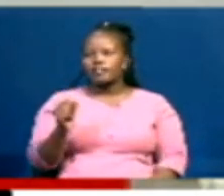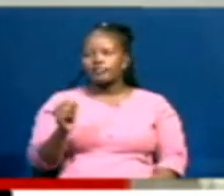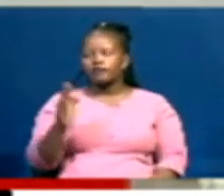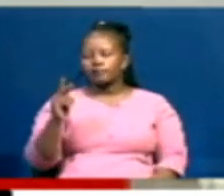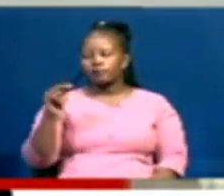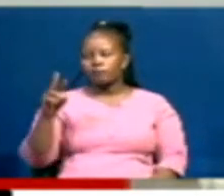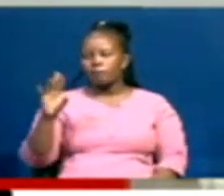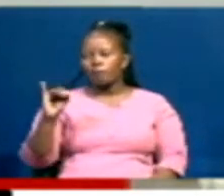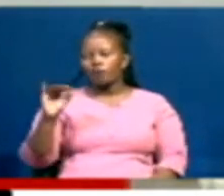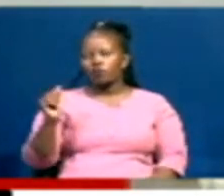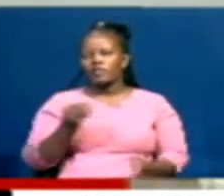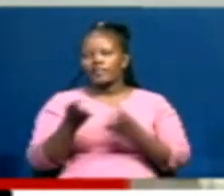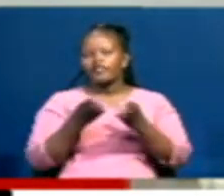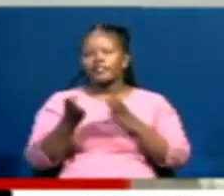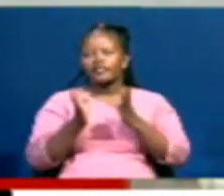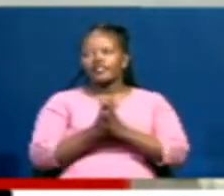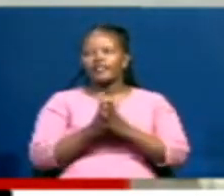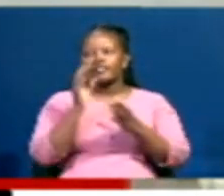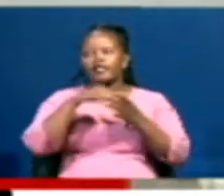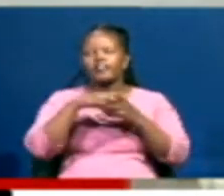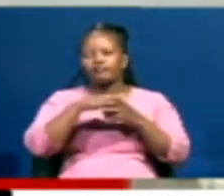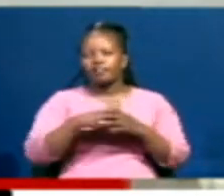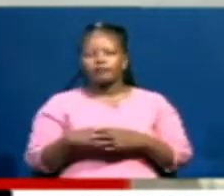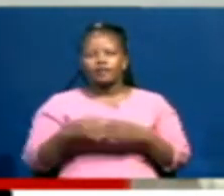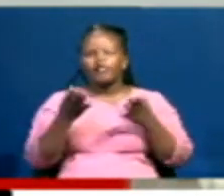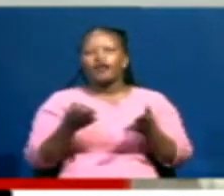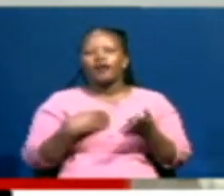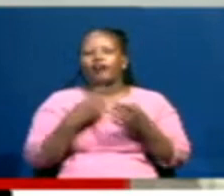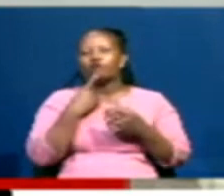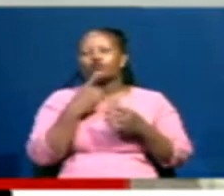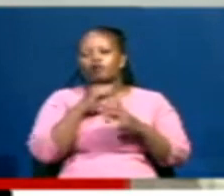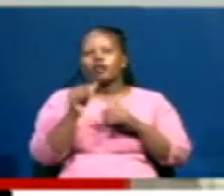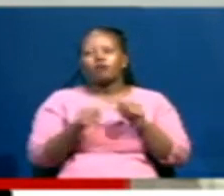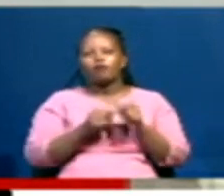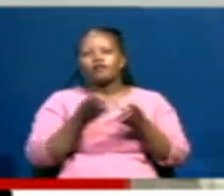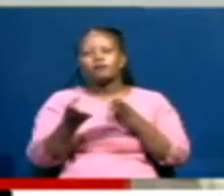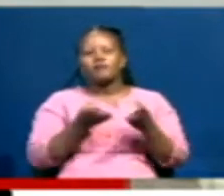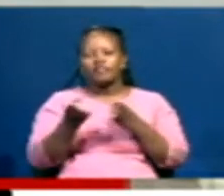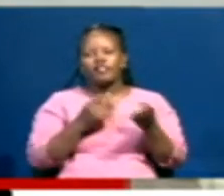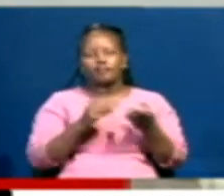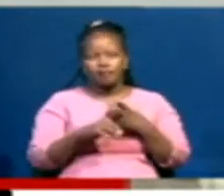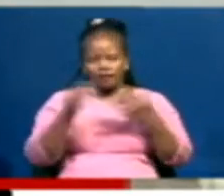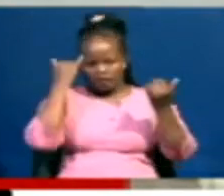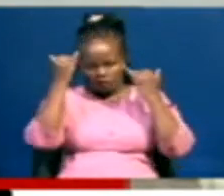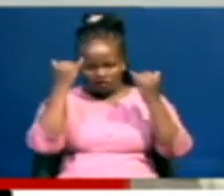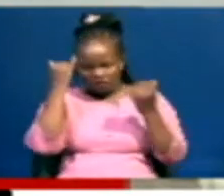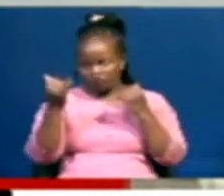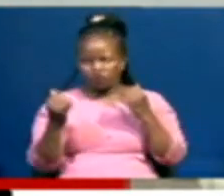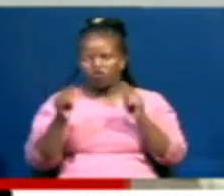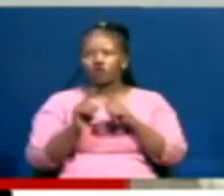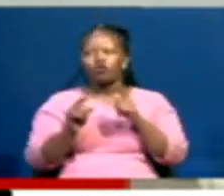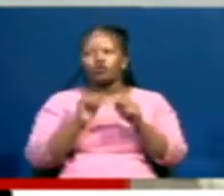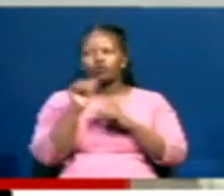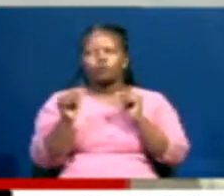just discussed the issue of business innovation as well as the nexus